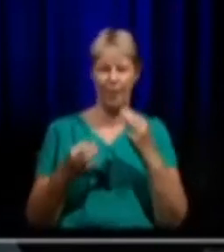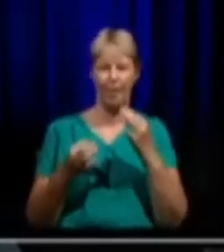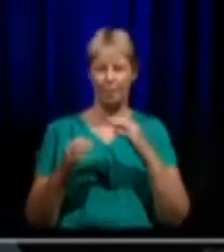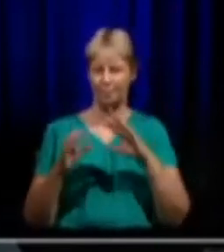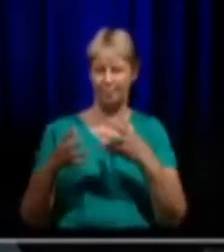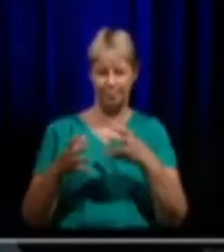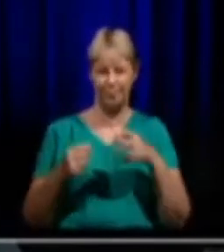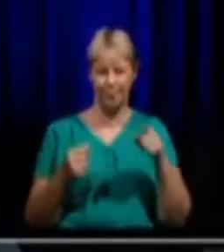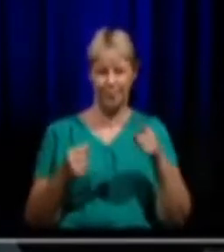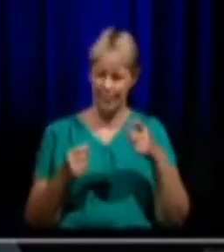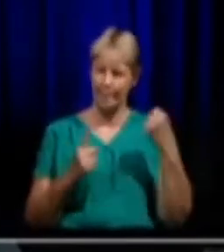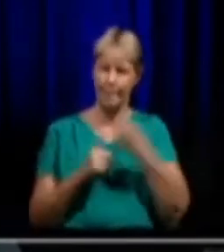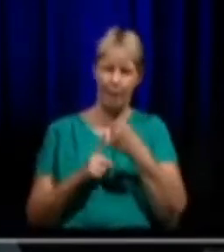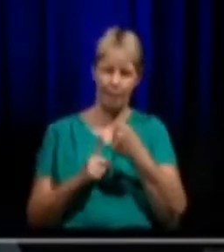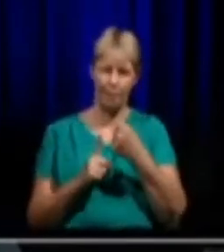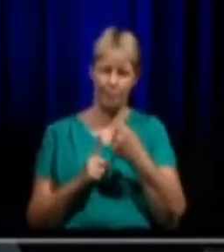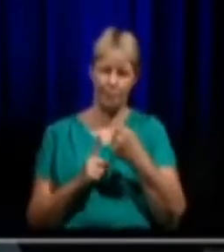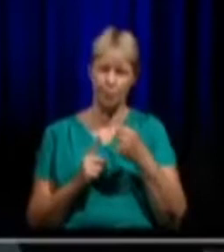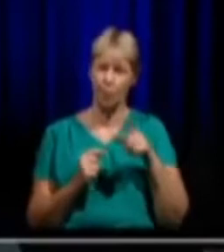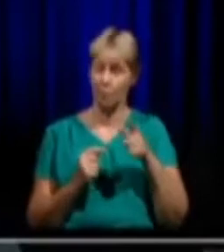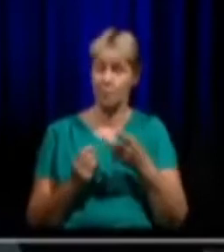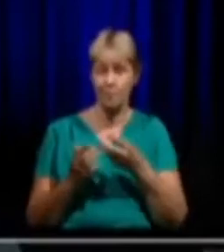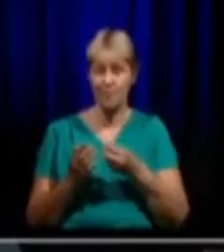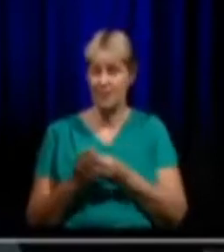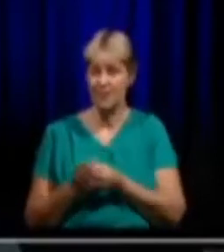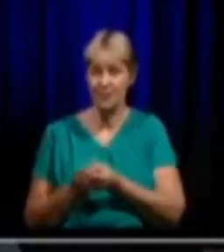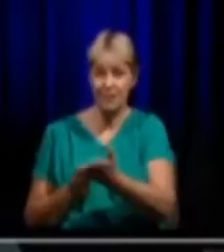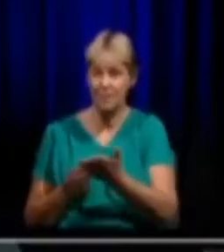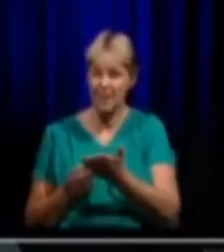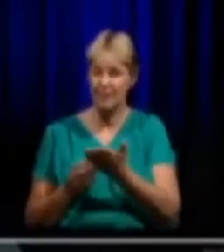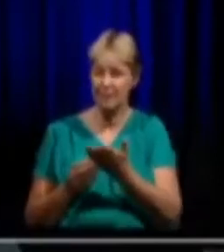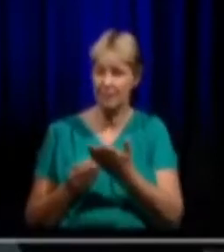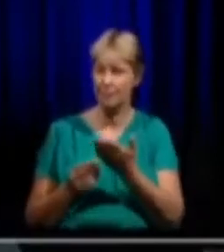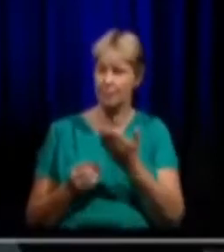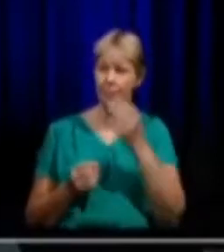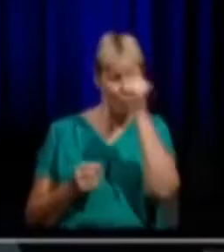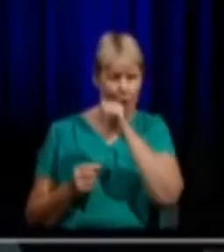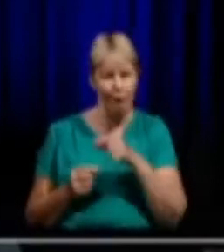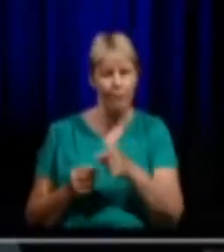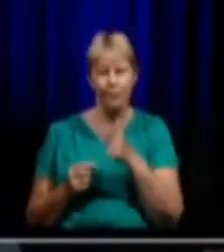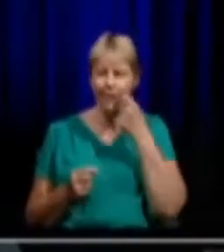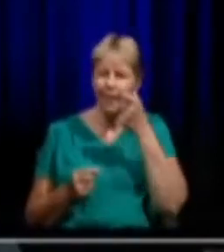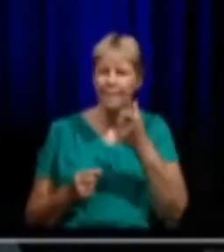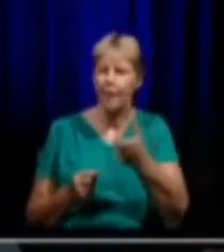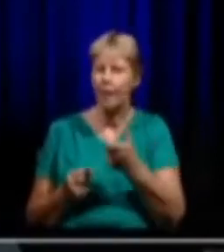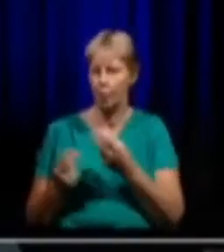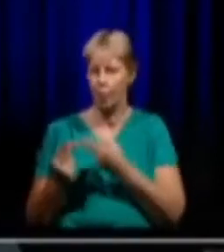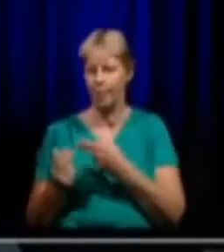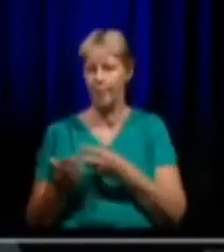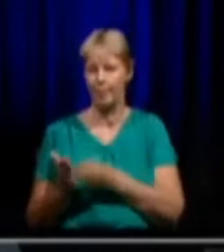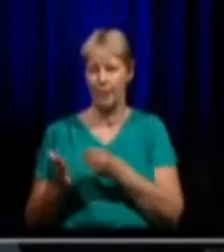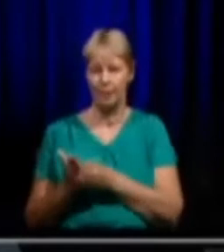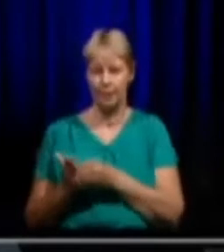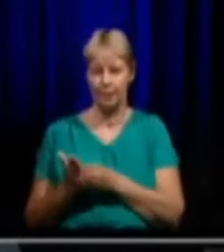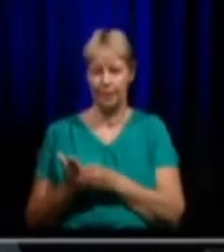whether we invest and spend wisely or whether we just flash it around and spend. Another interesting point is the closer